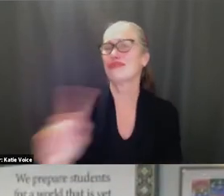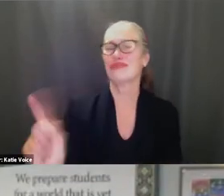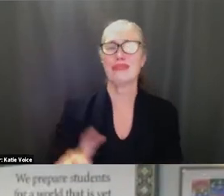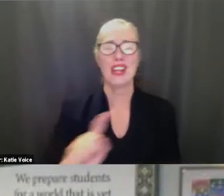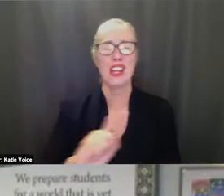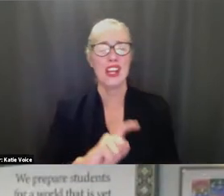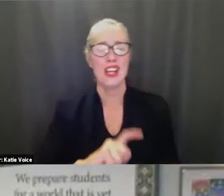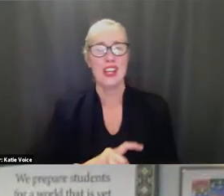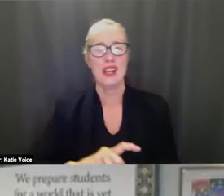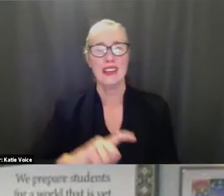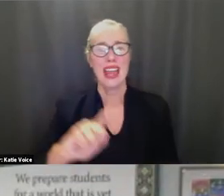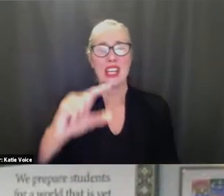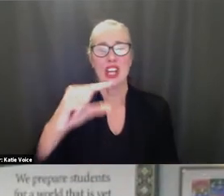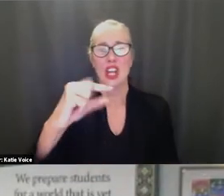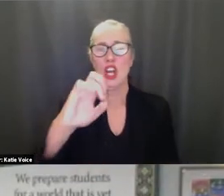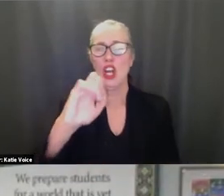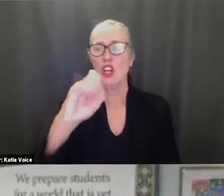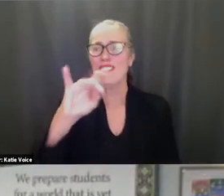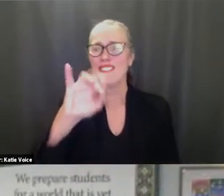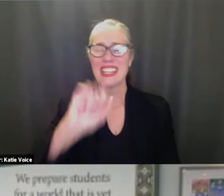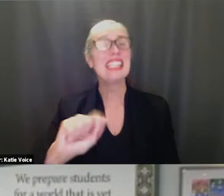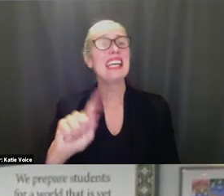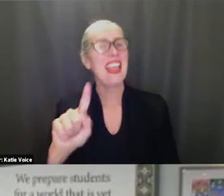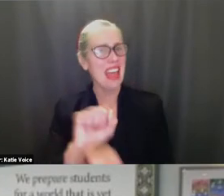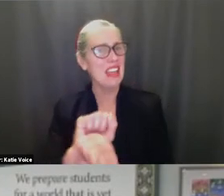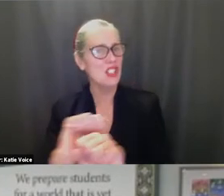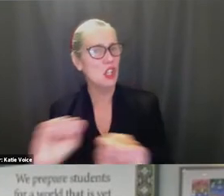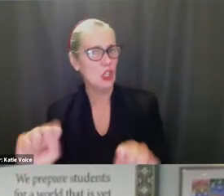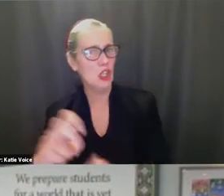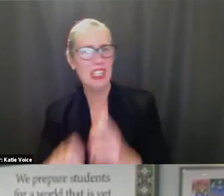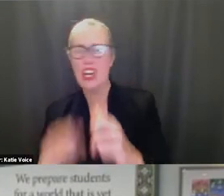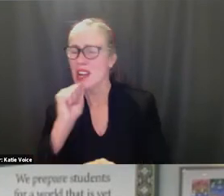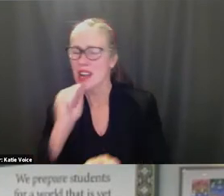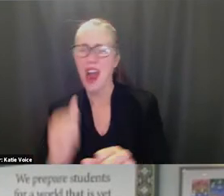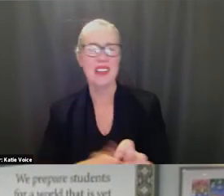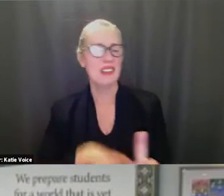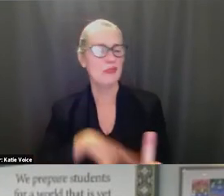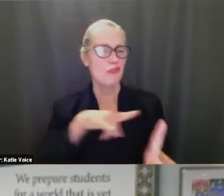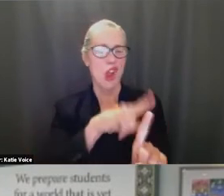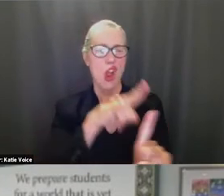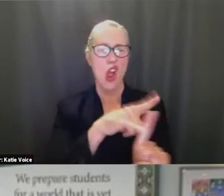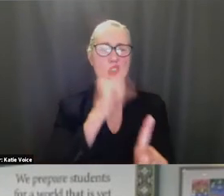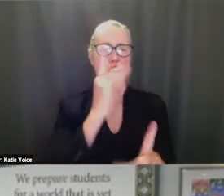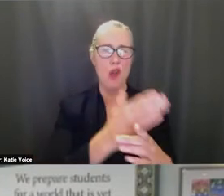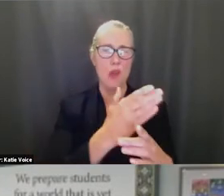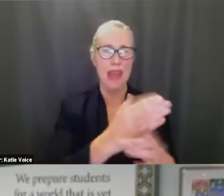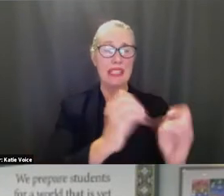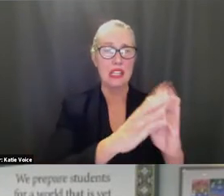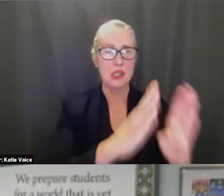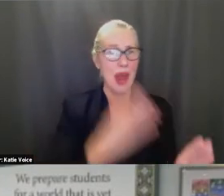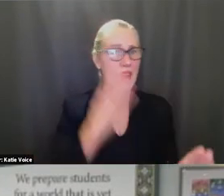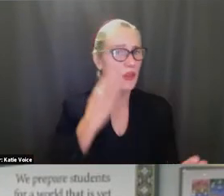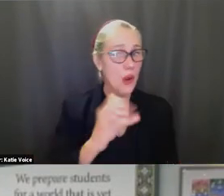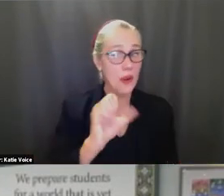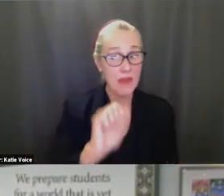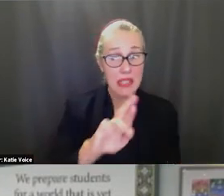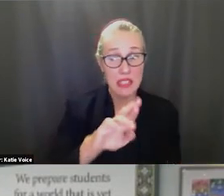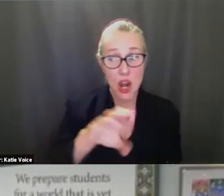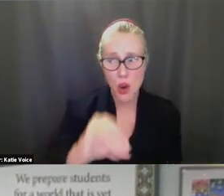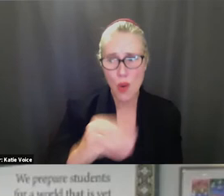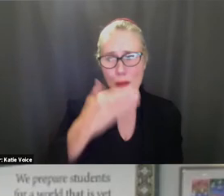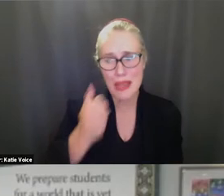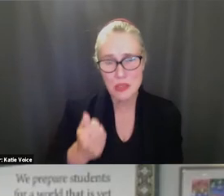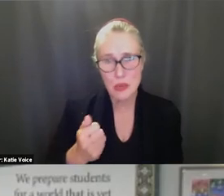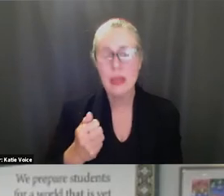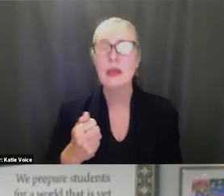a security issue it shouldn't be a harassing a student issue i don't know if sros are the best way to do it but